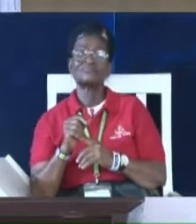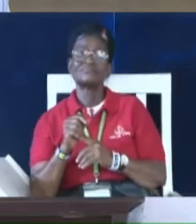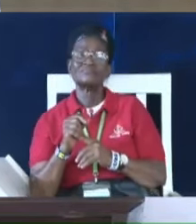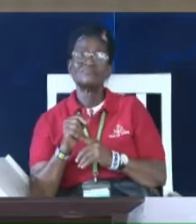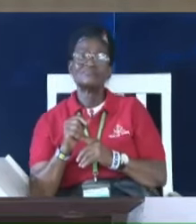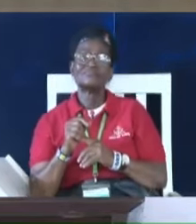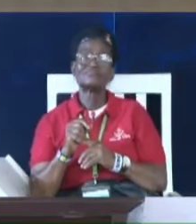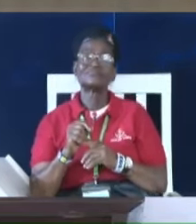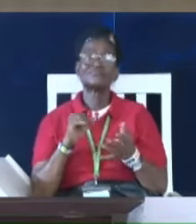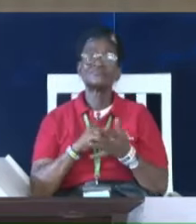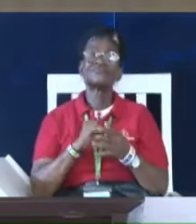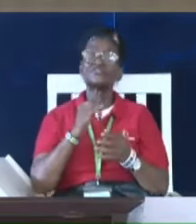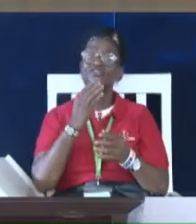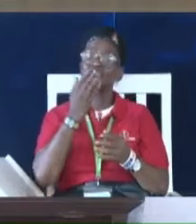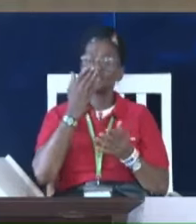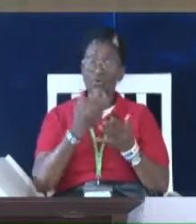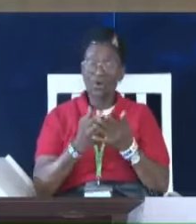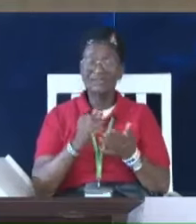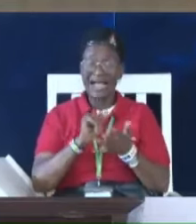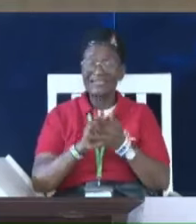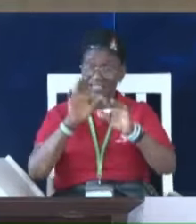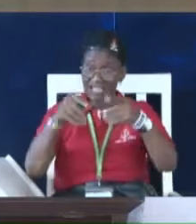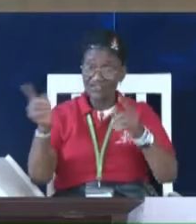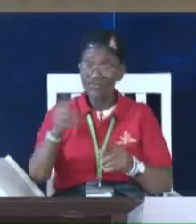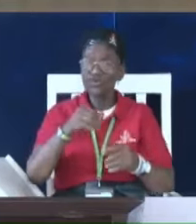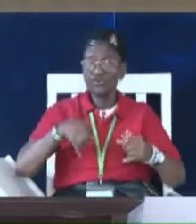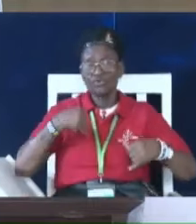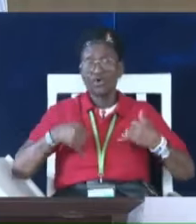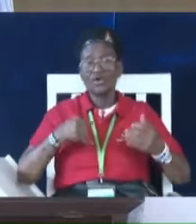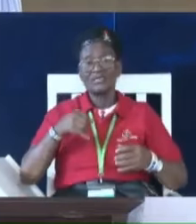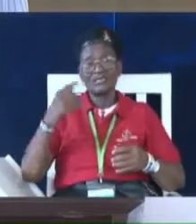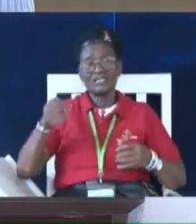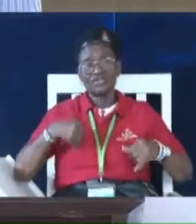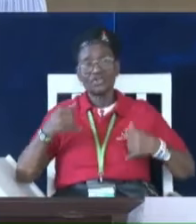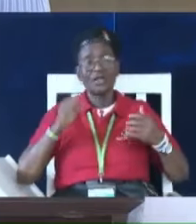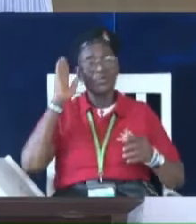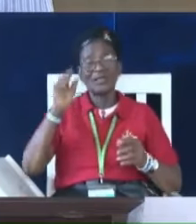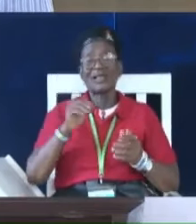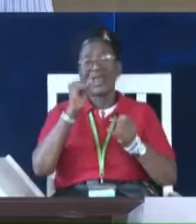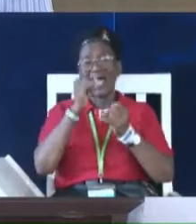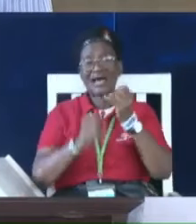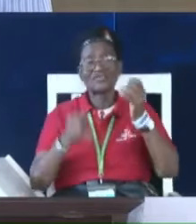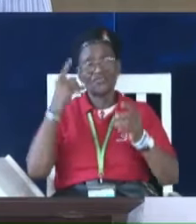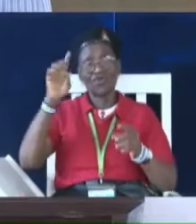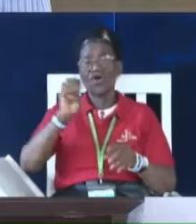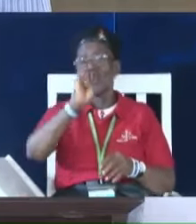If it is God that gives you joy, the joy can last forever.